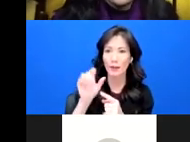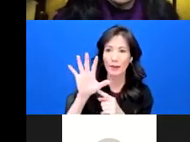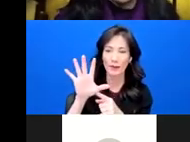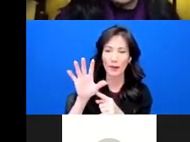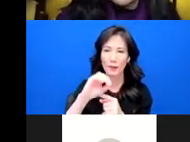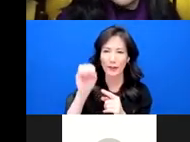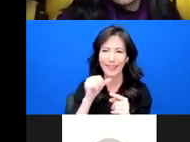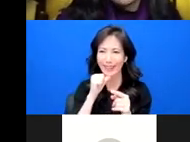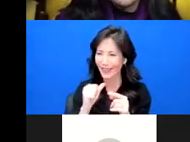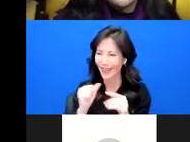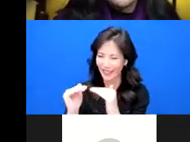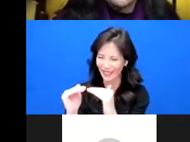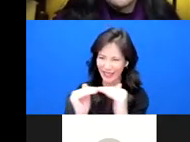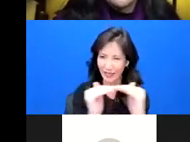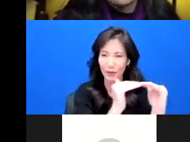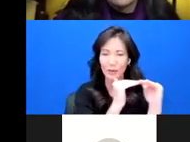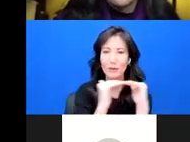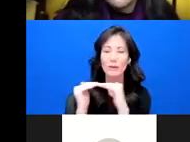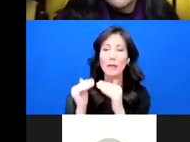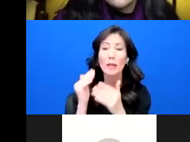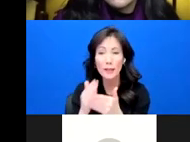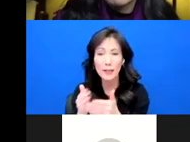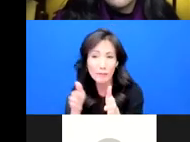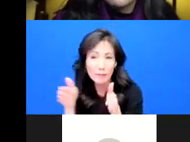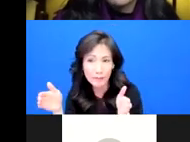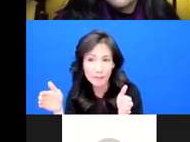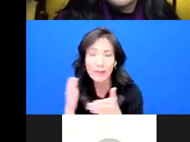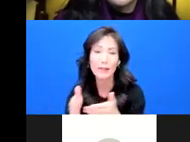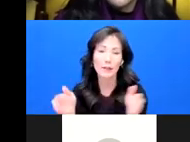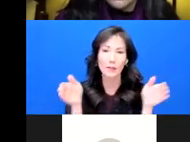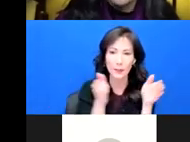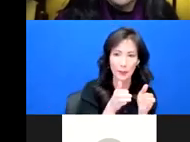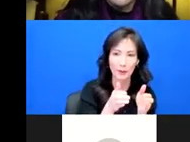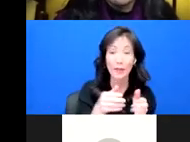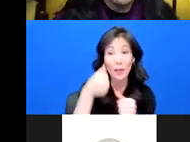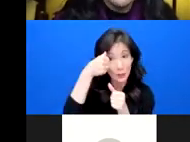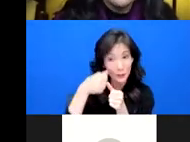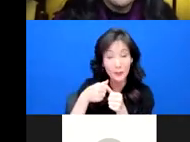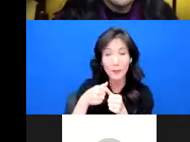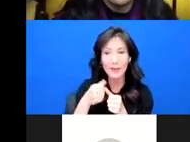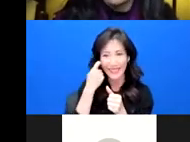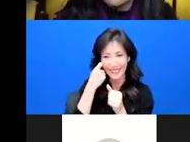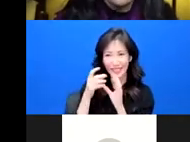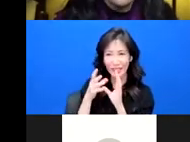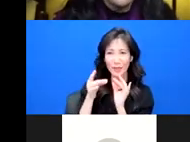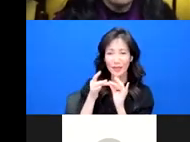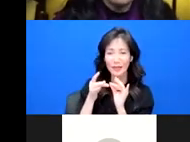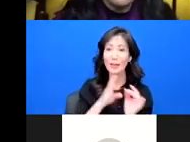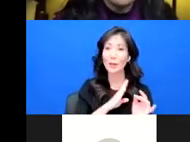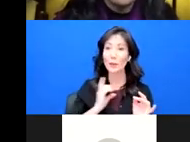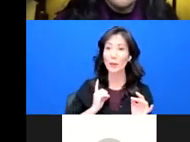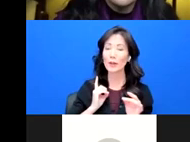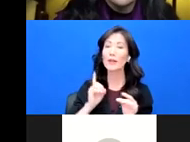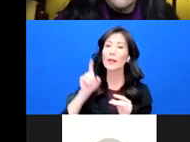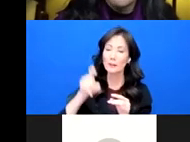noted at the beginning of this presentation that the board must have a plan that is under 10%. And so regardless of